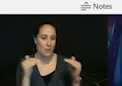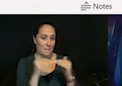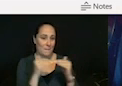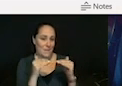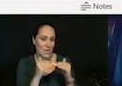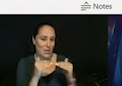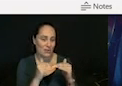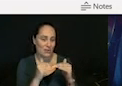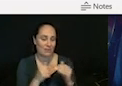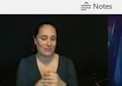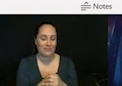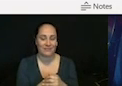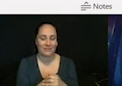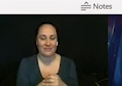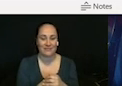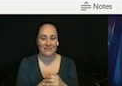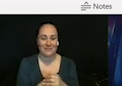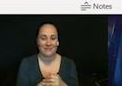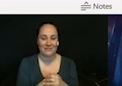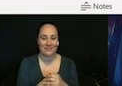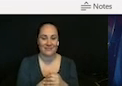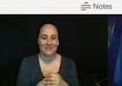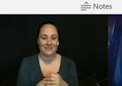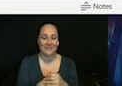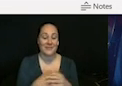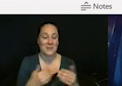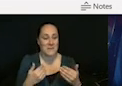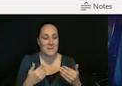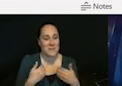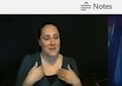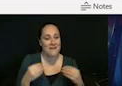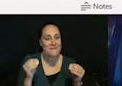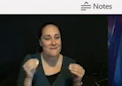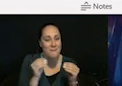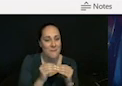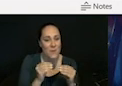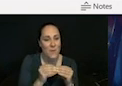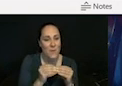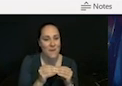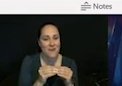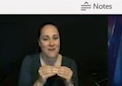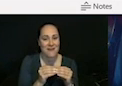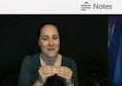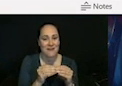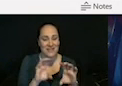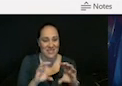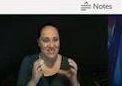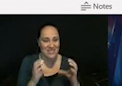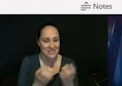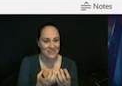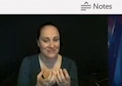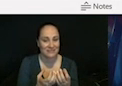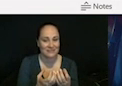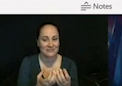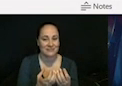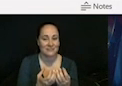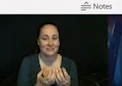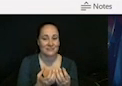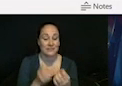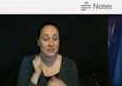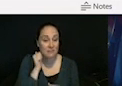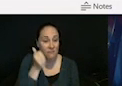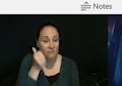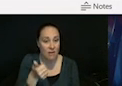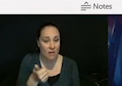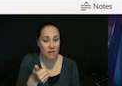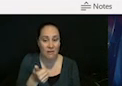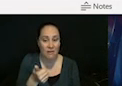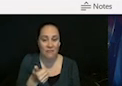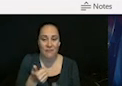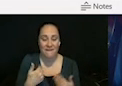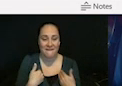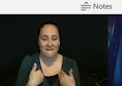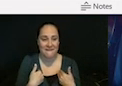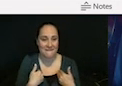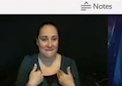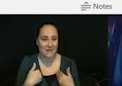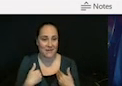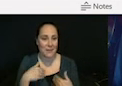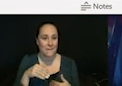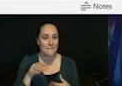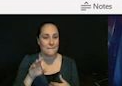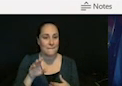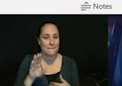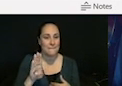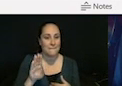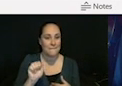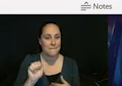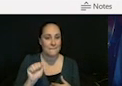We will be having more sessions throughout the week, of course. Tomorrow we have Barb Mueller, who will be